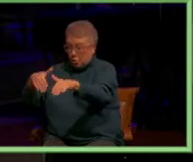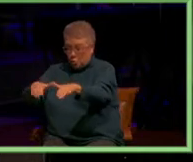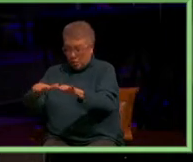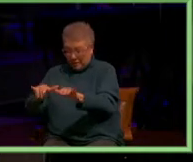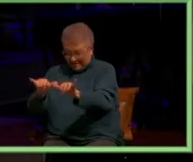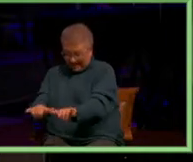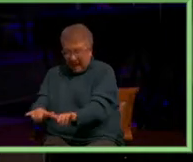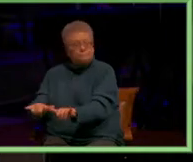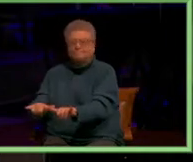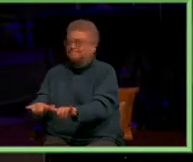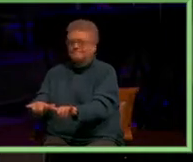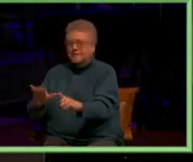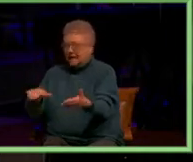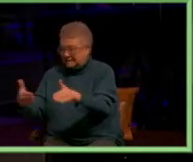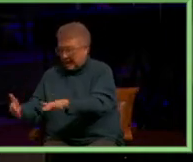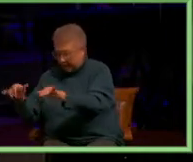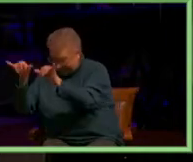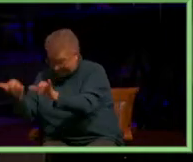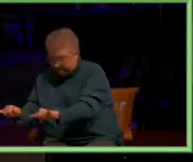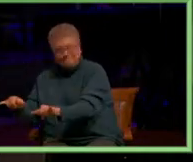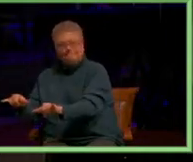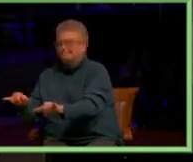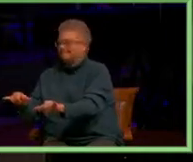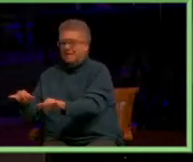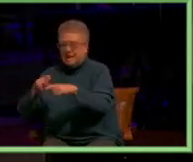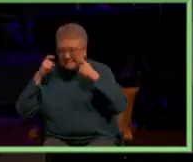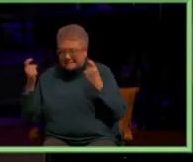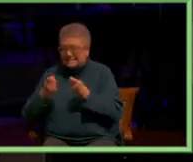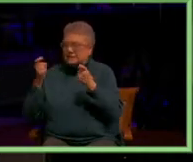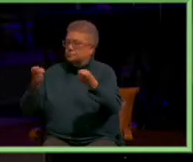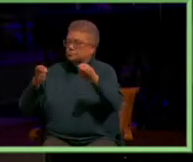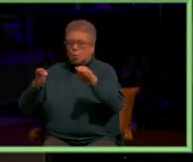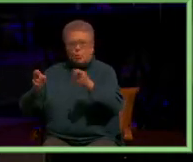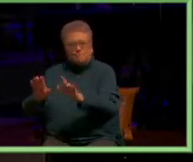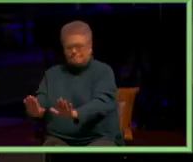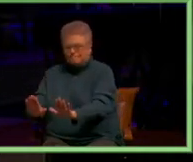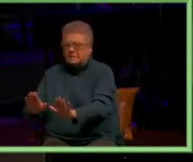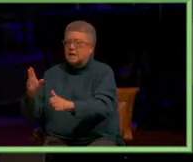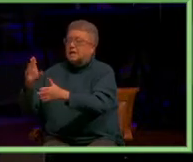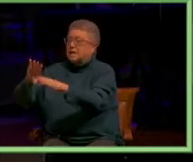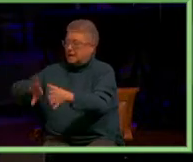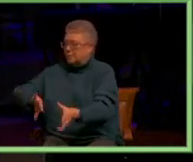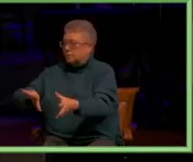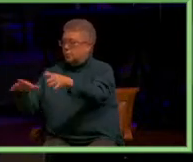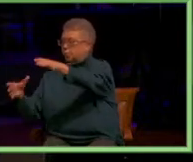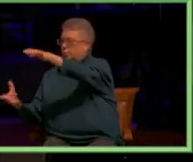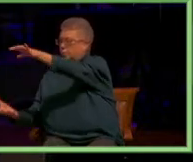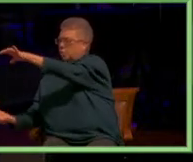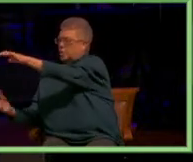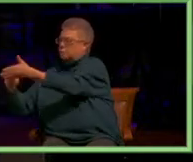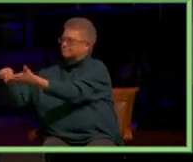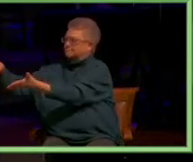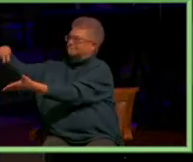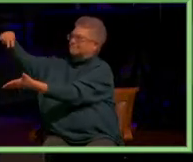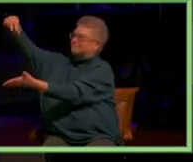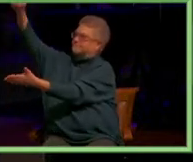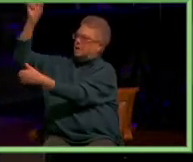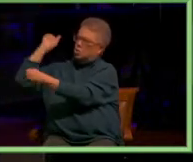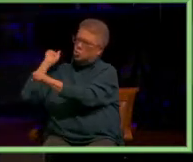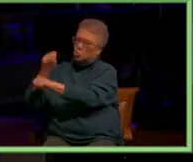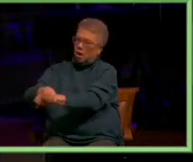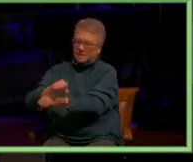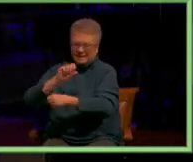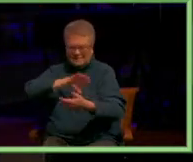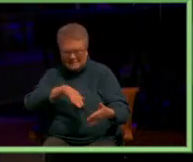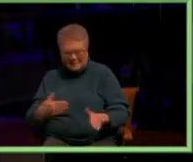not keep him. Sin did not have a claim on him. And he rose from the grave, conquering death, hell,